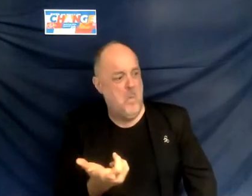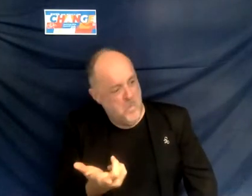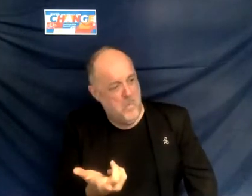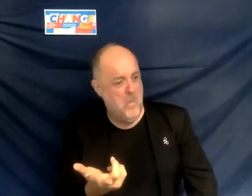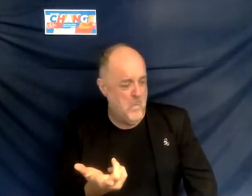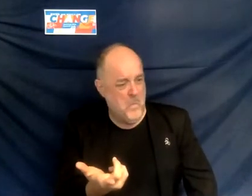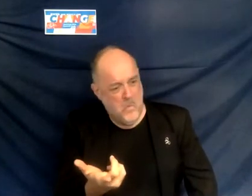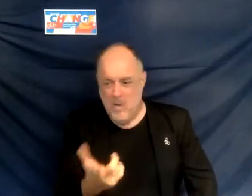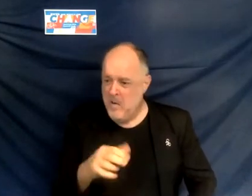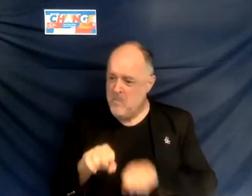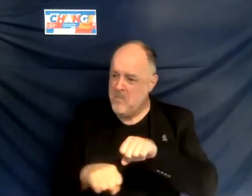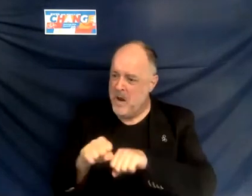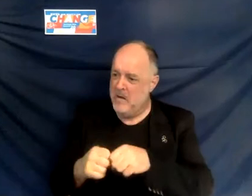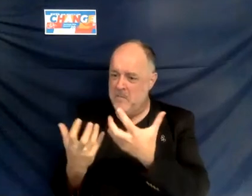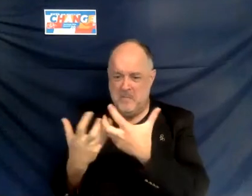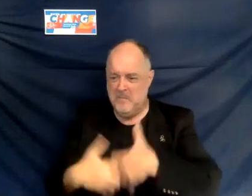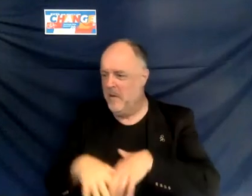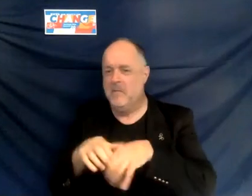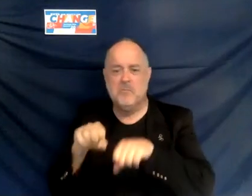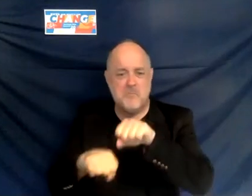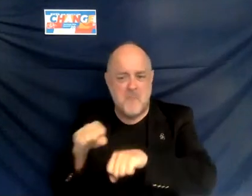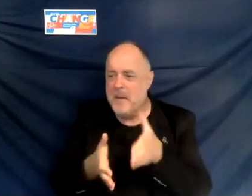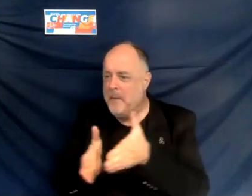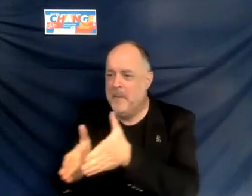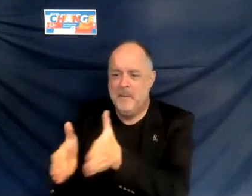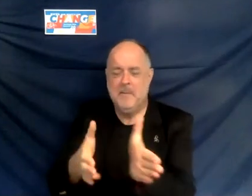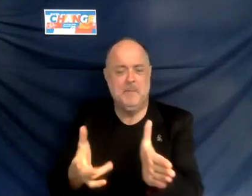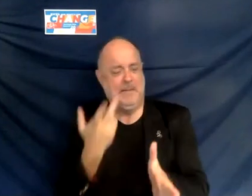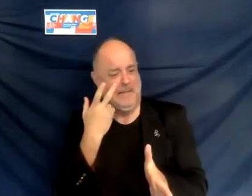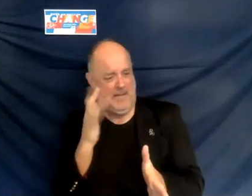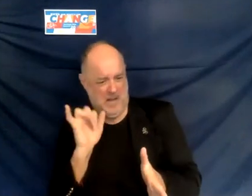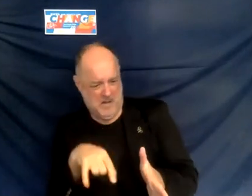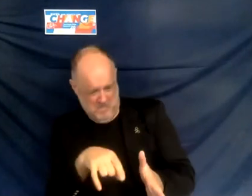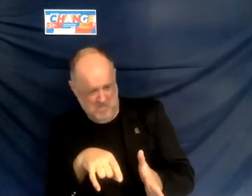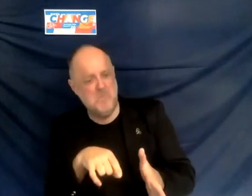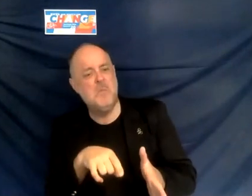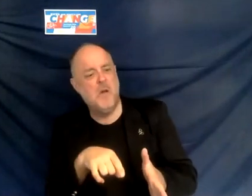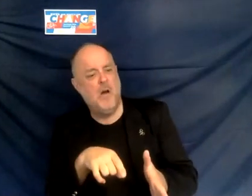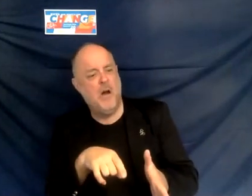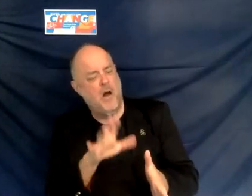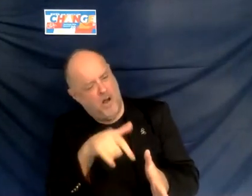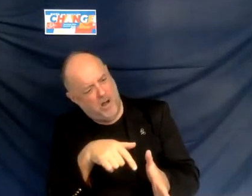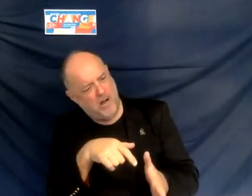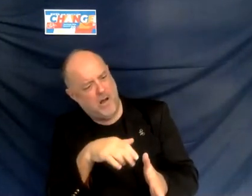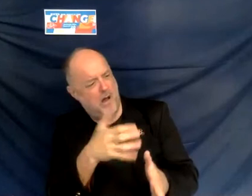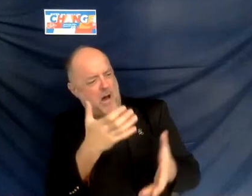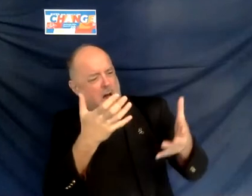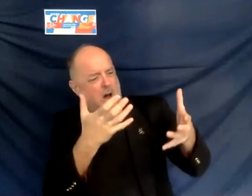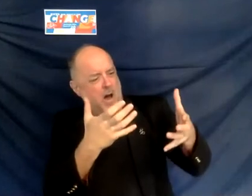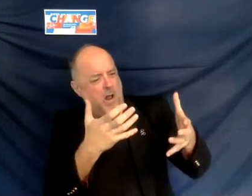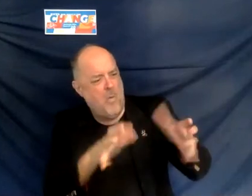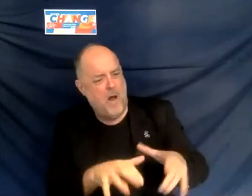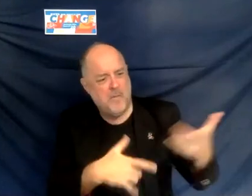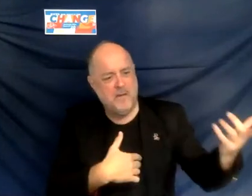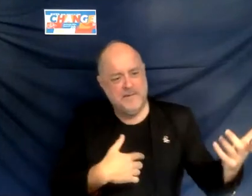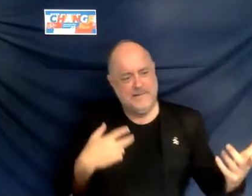when bike facilities are put in, like cycle tracks and other things, you often hear that, hey, well, I don't want to be held